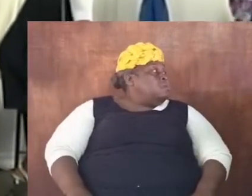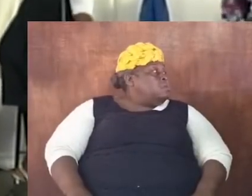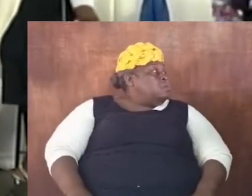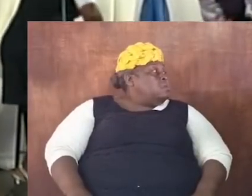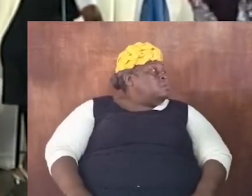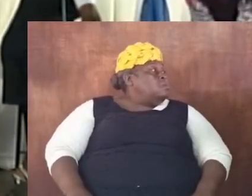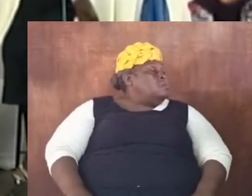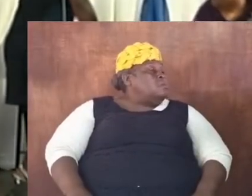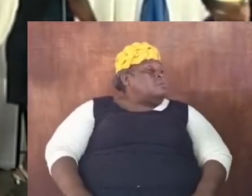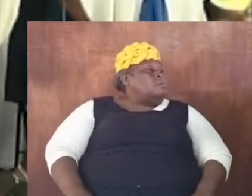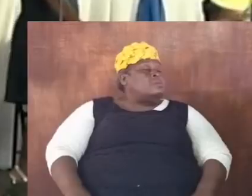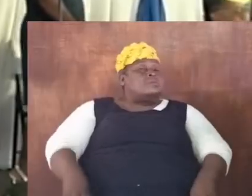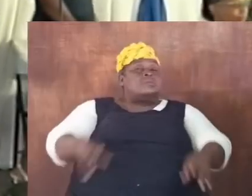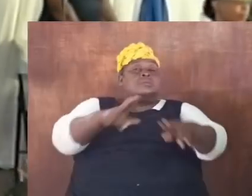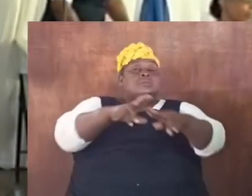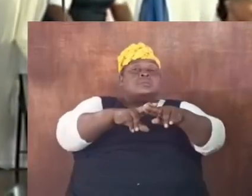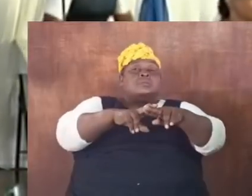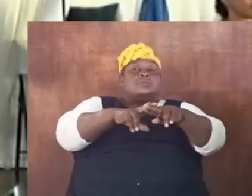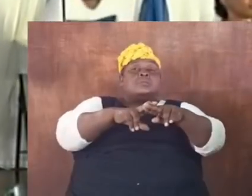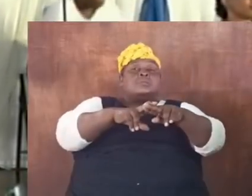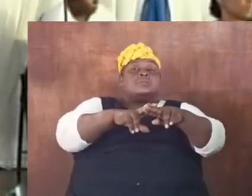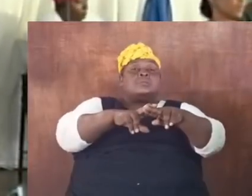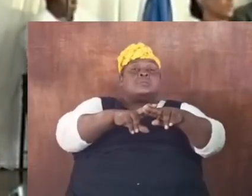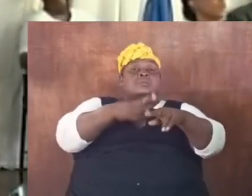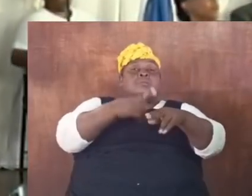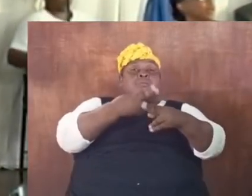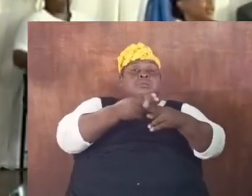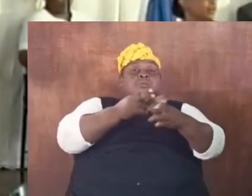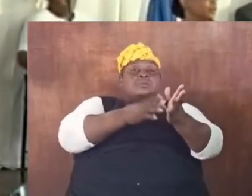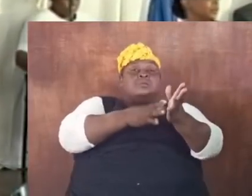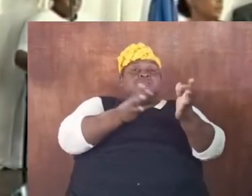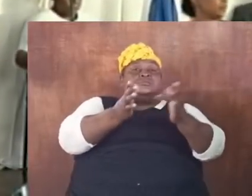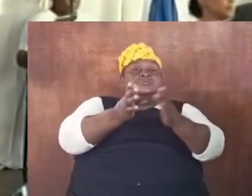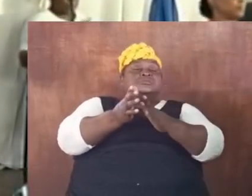To be seated in the name of the Lord Jesus.